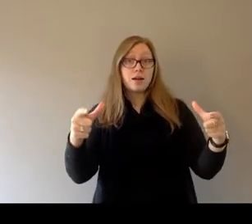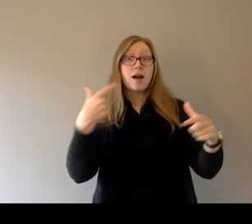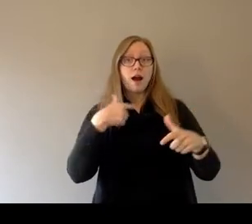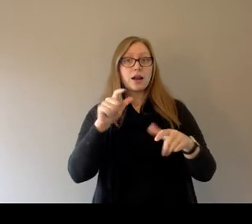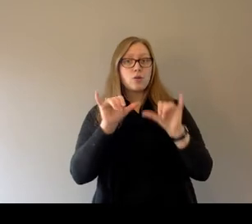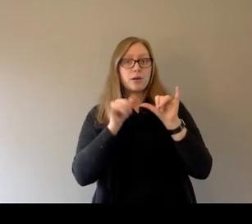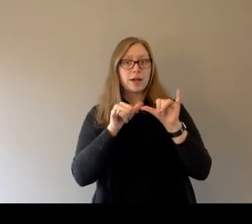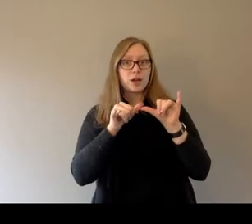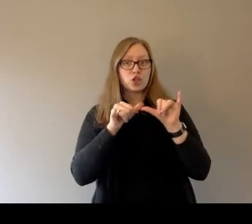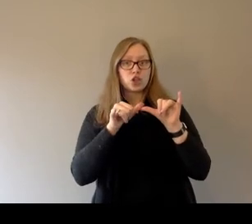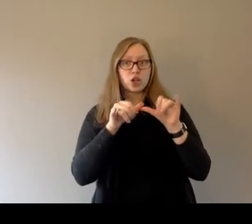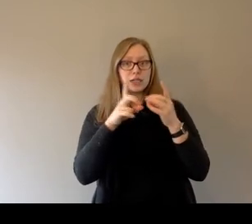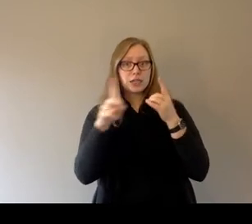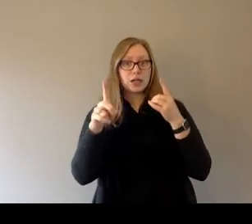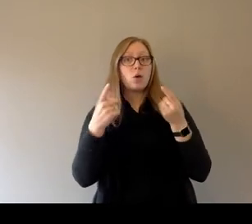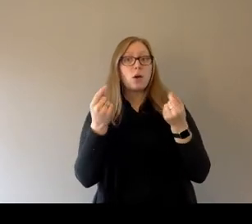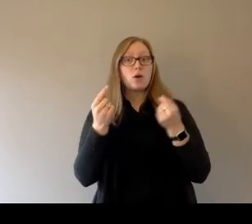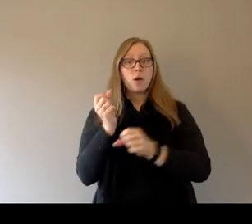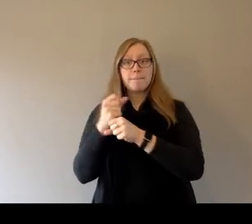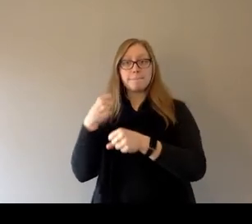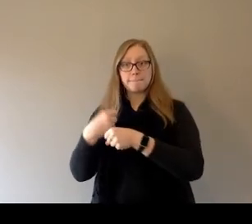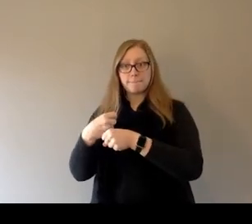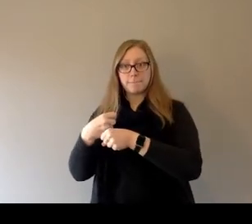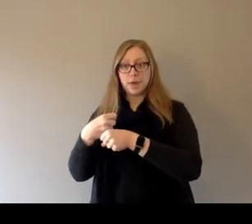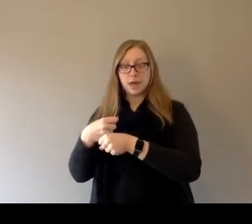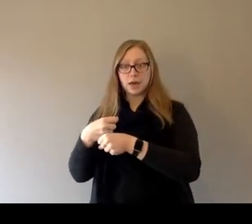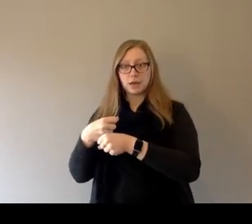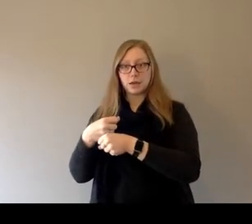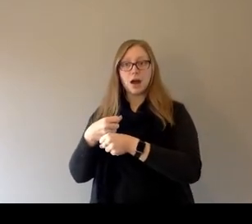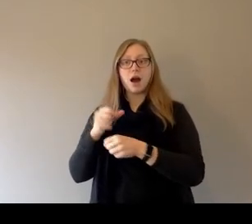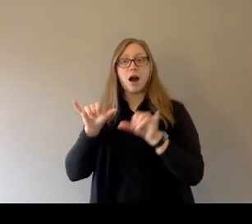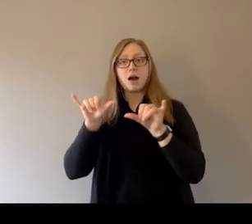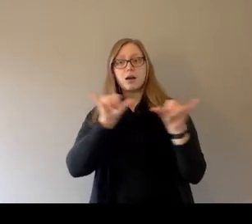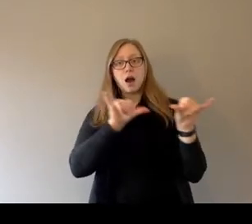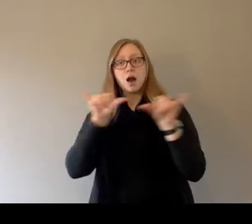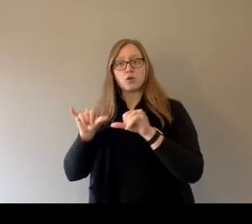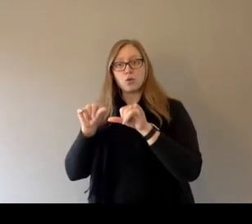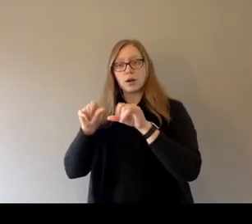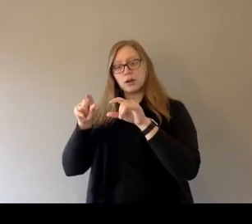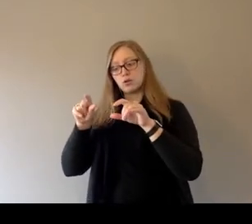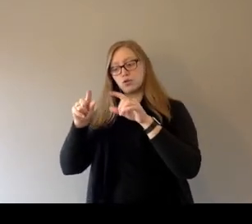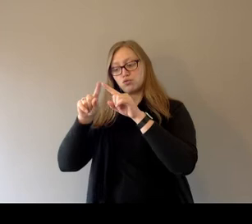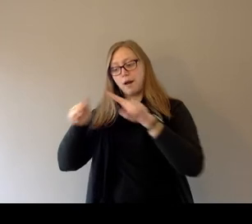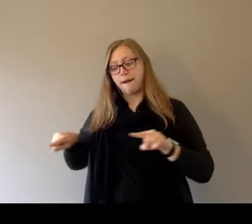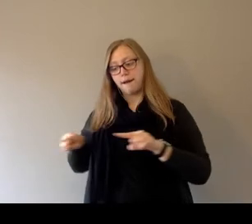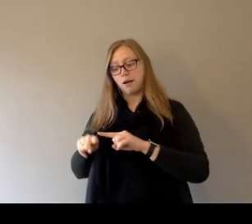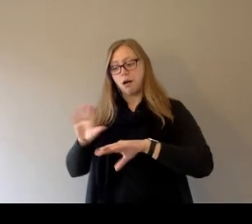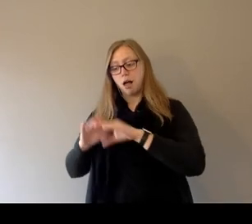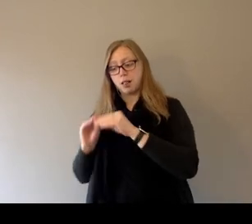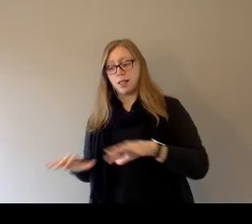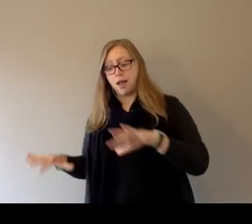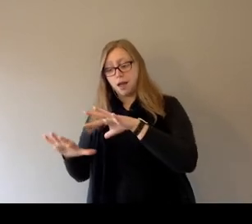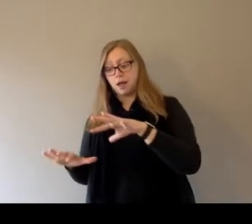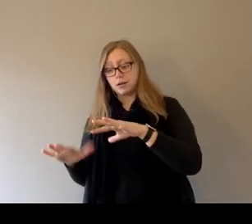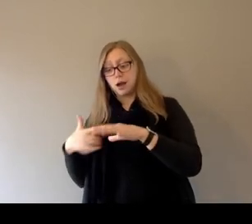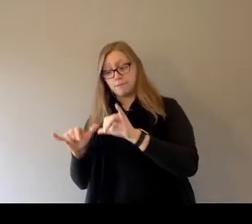a congruent triangle over the land, and then if I know that, I can measure that accurately, and then the one over the